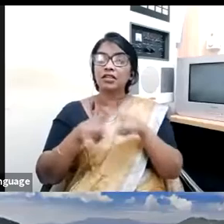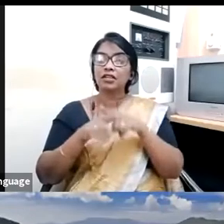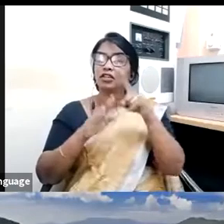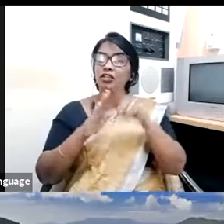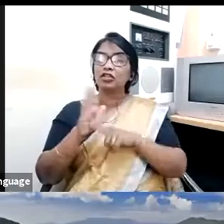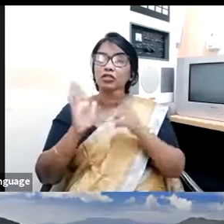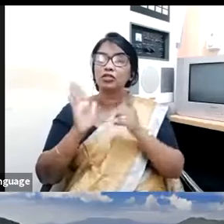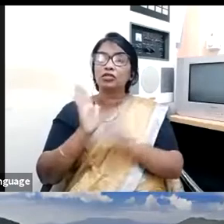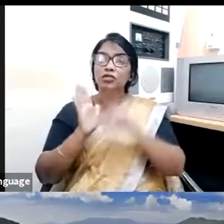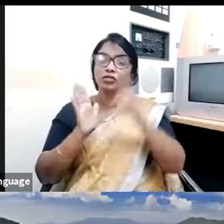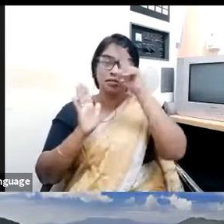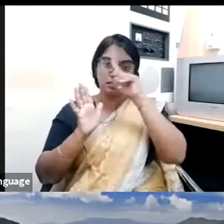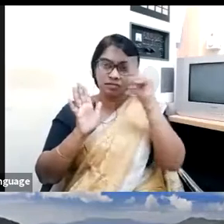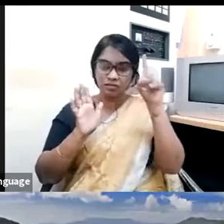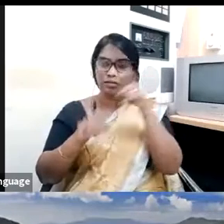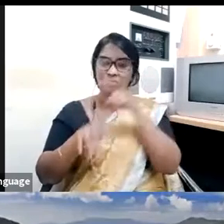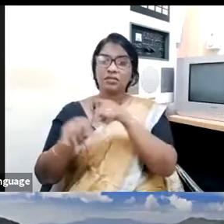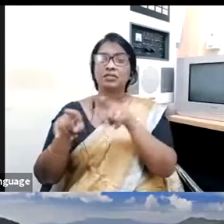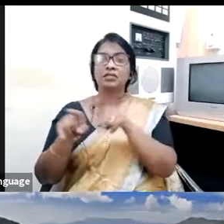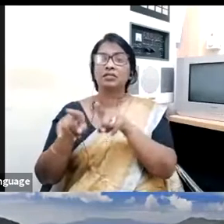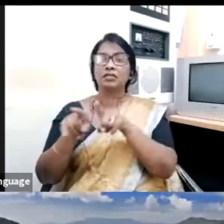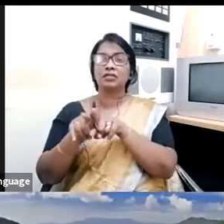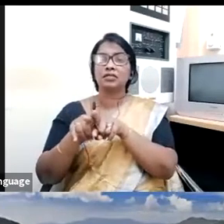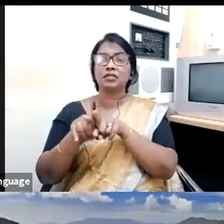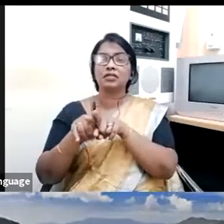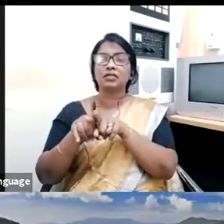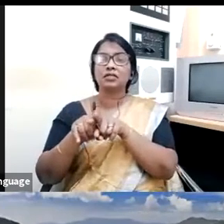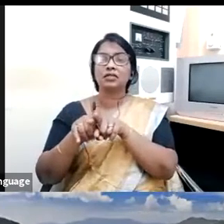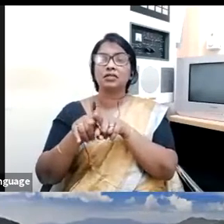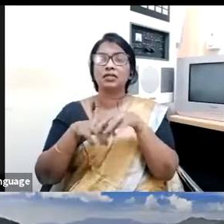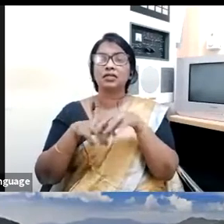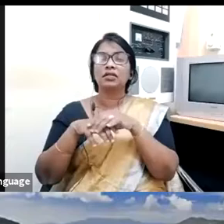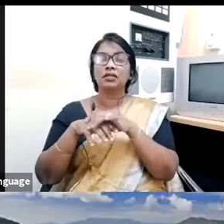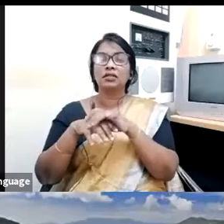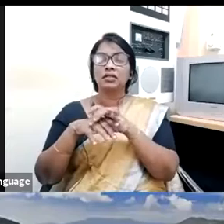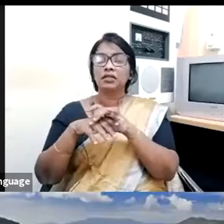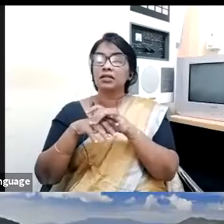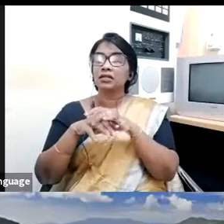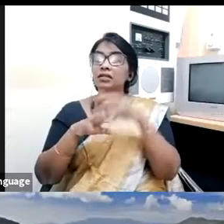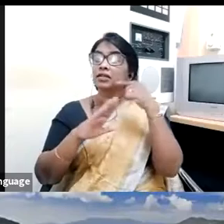of them is that the country will be 70%